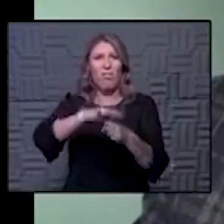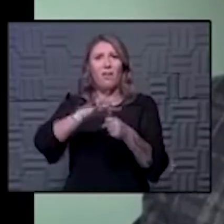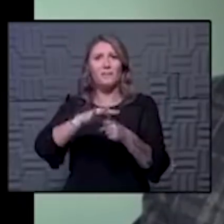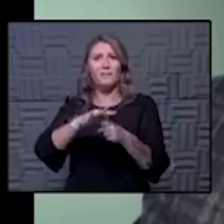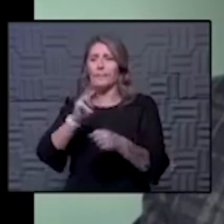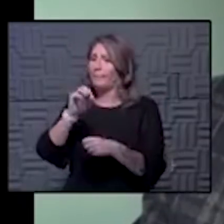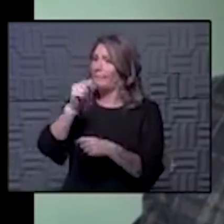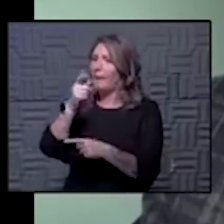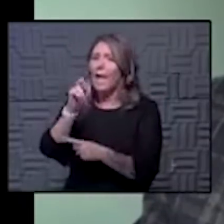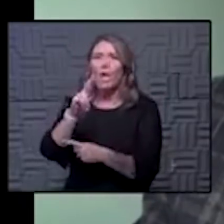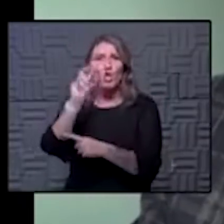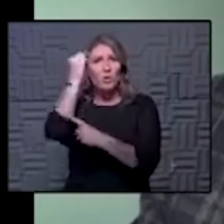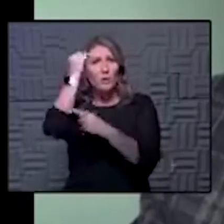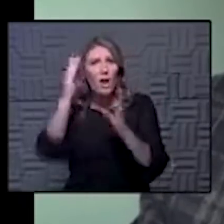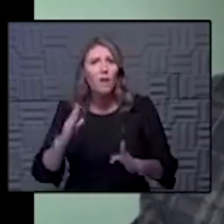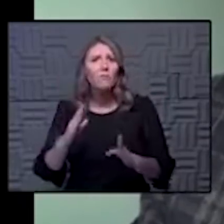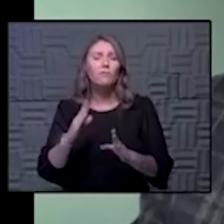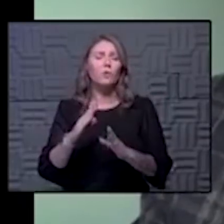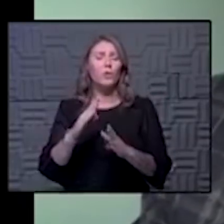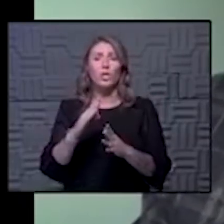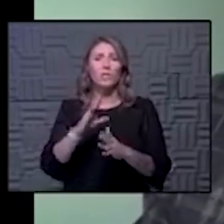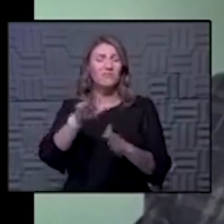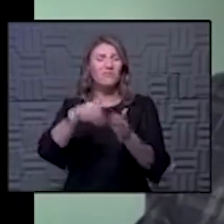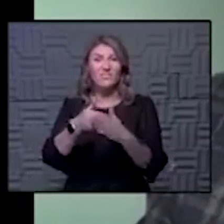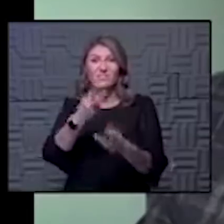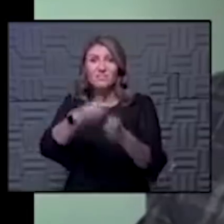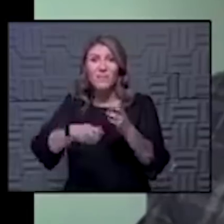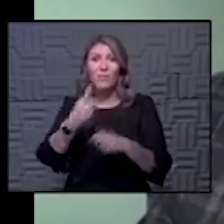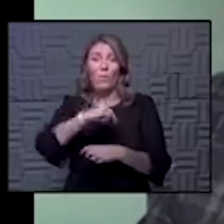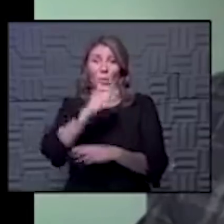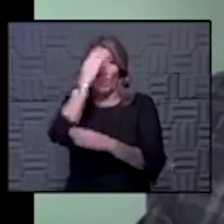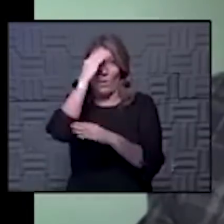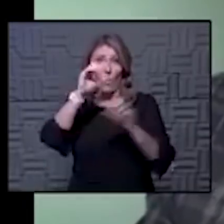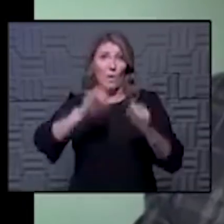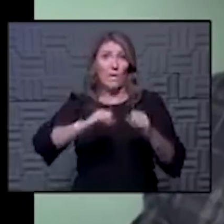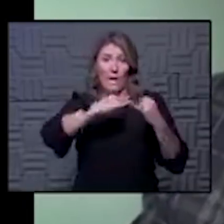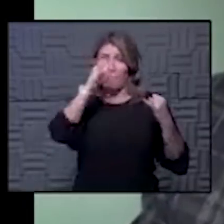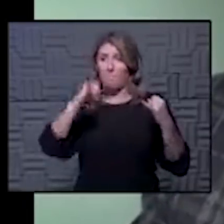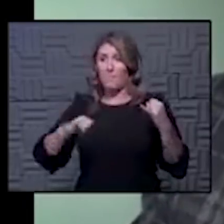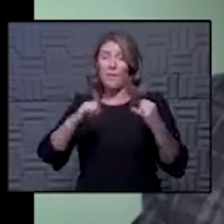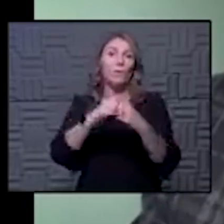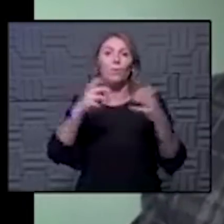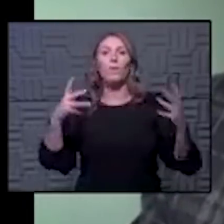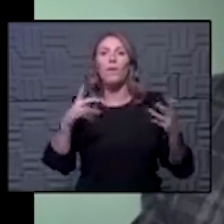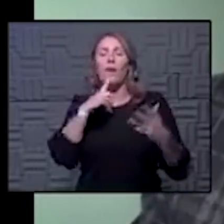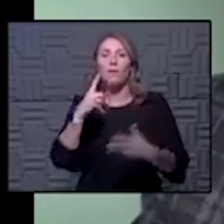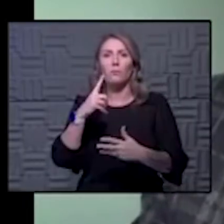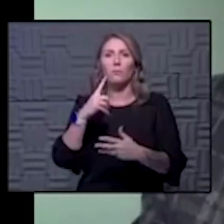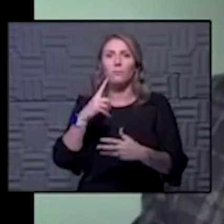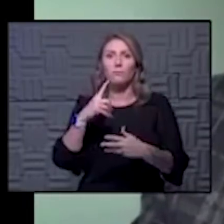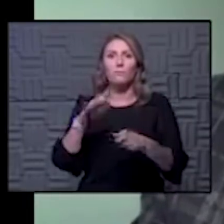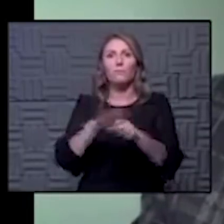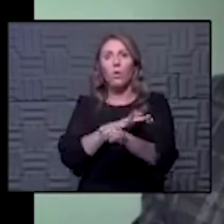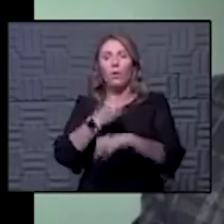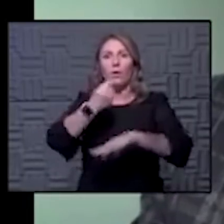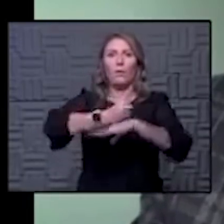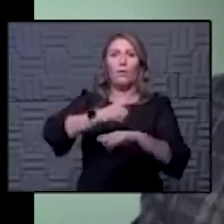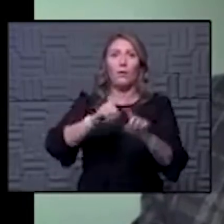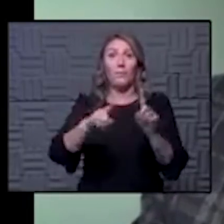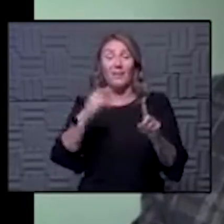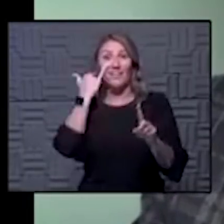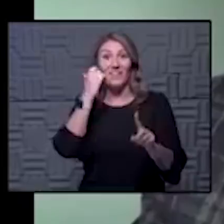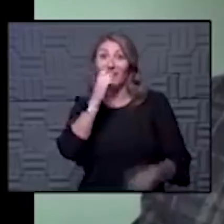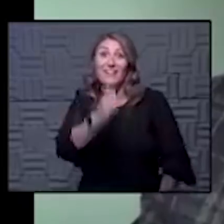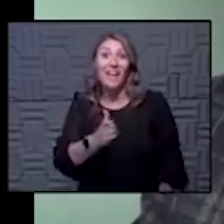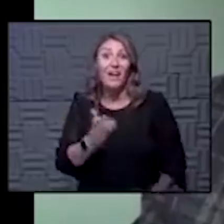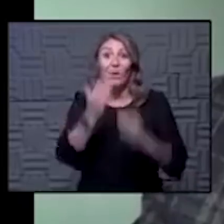these competing goods. Here's what we know. We know we can bend the curve without having to do draconian things, but if we don't, and we're overwhelmed,